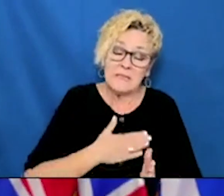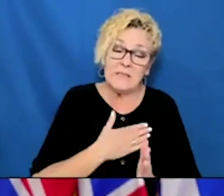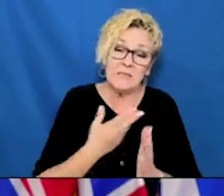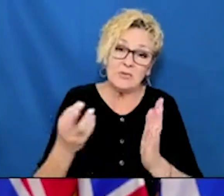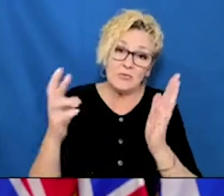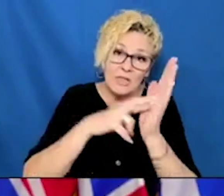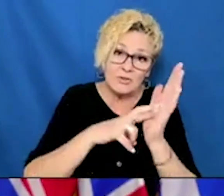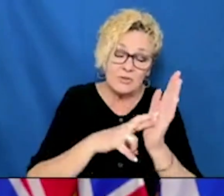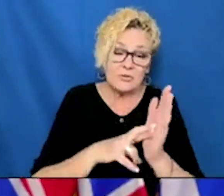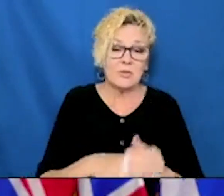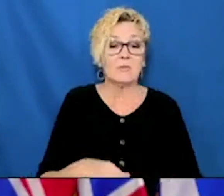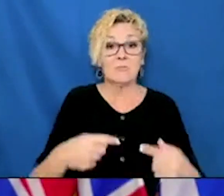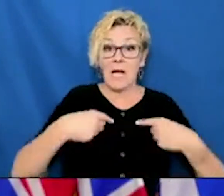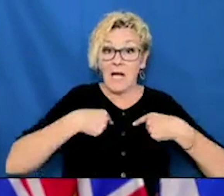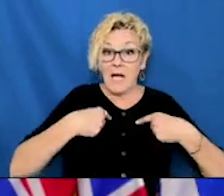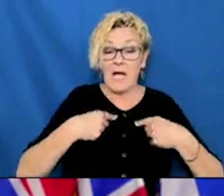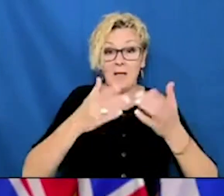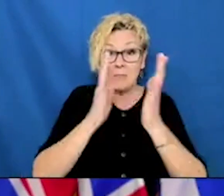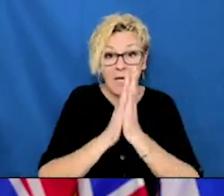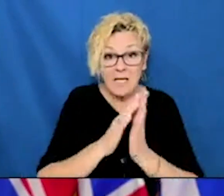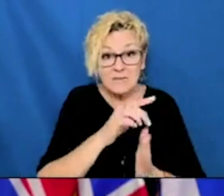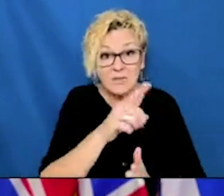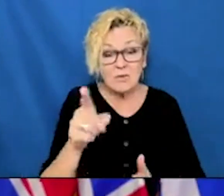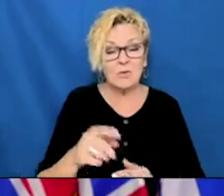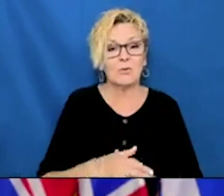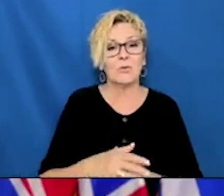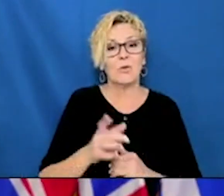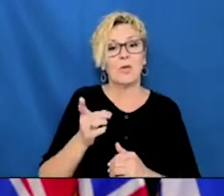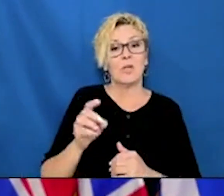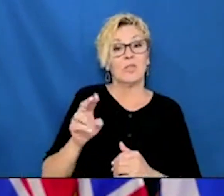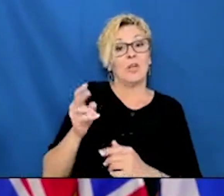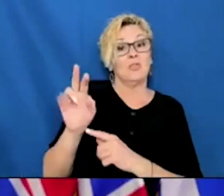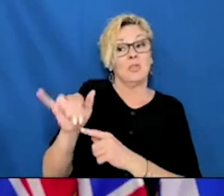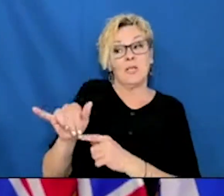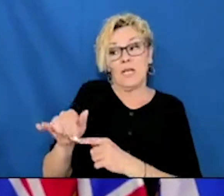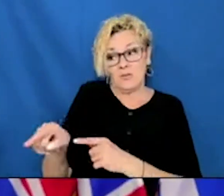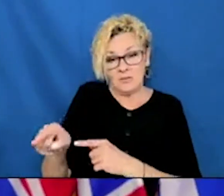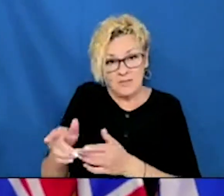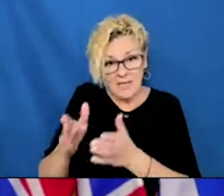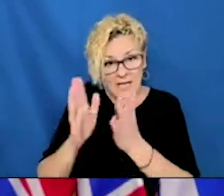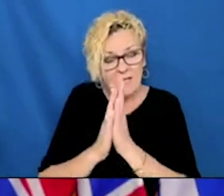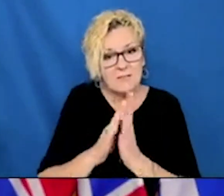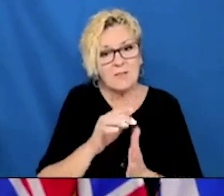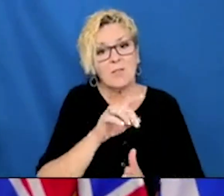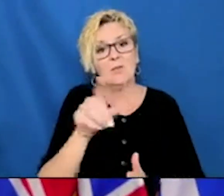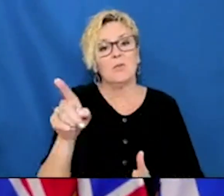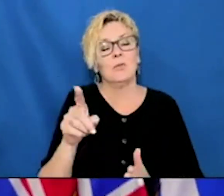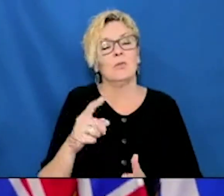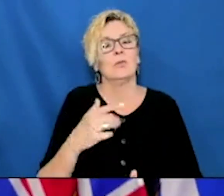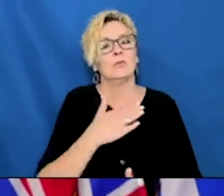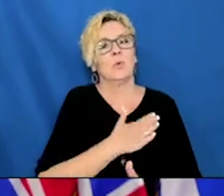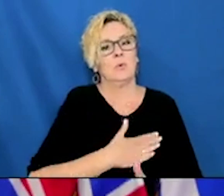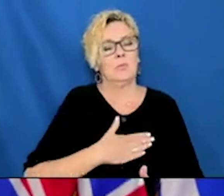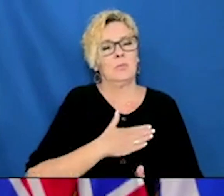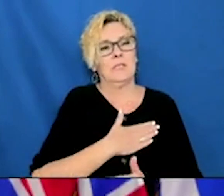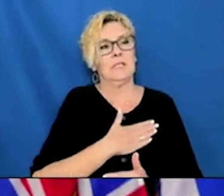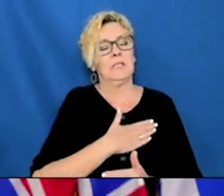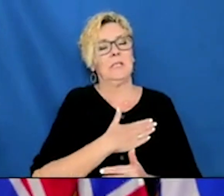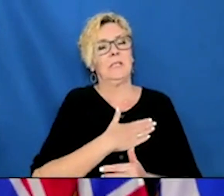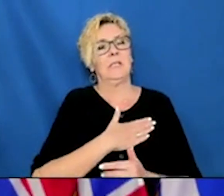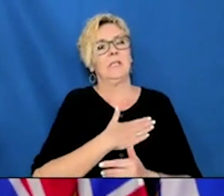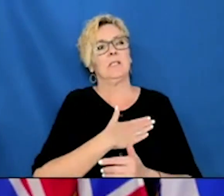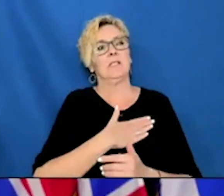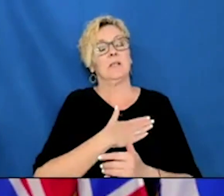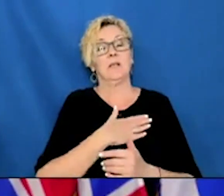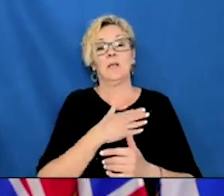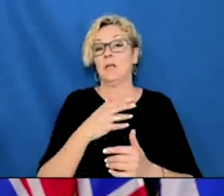leaders. 390,000 people registered last week, and more to come this week, is an indication of where the public's at. They want to